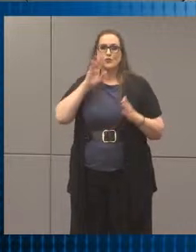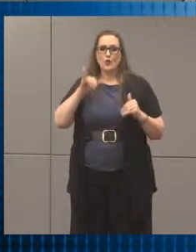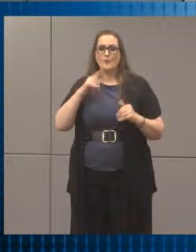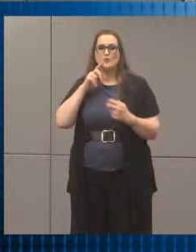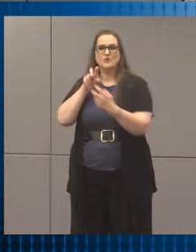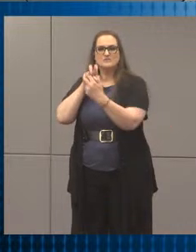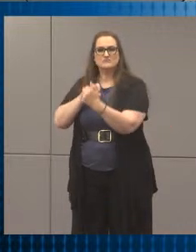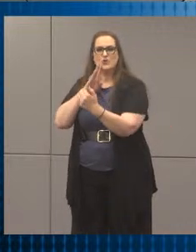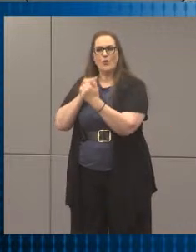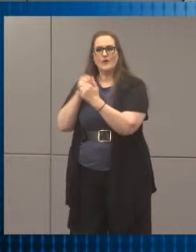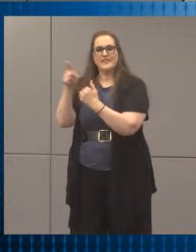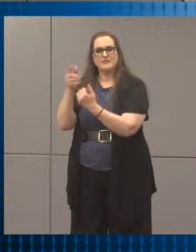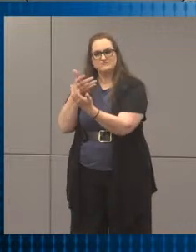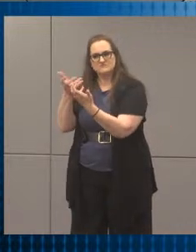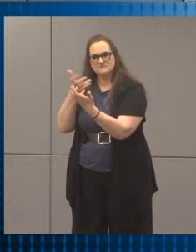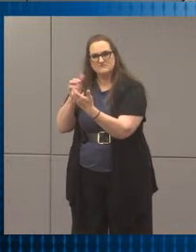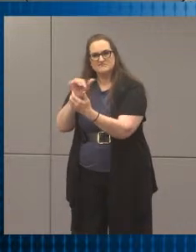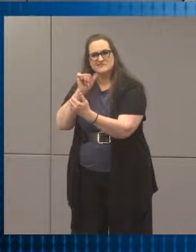him tomorrow,